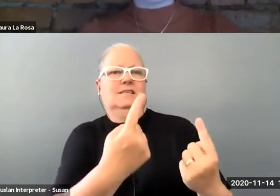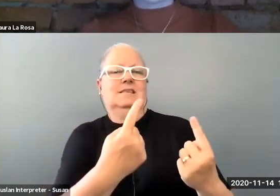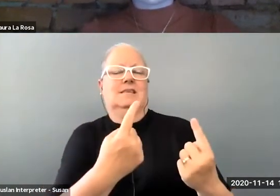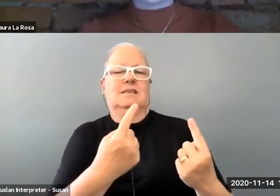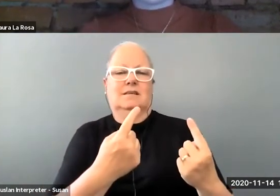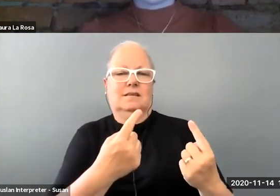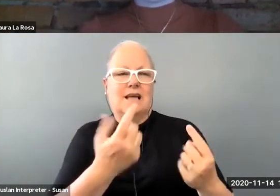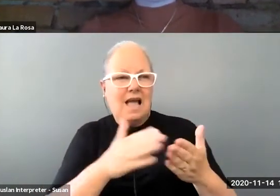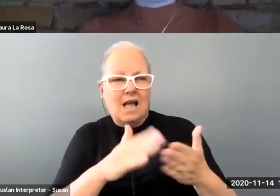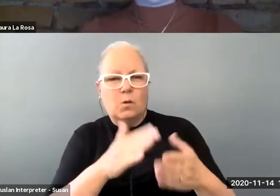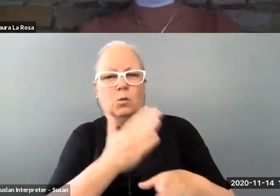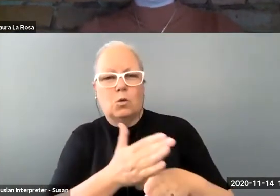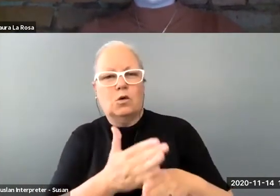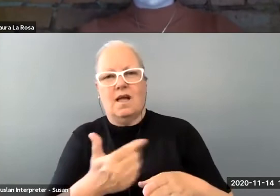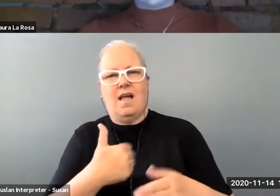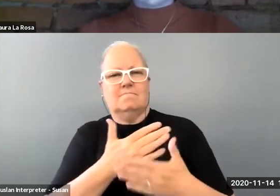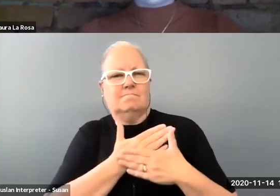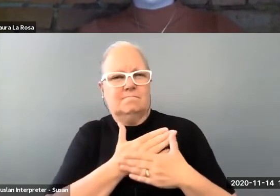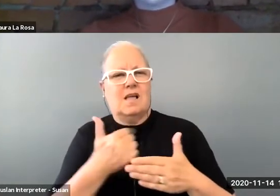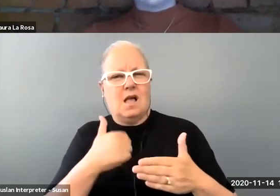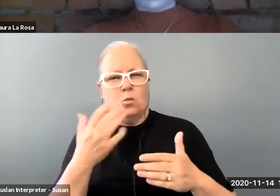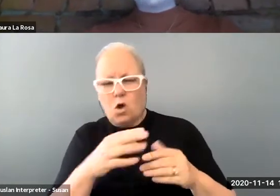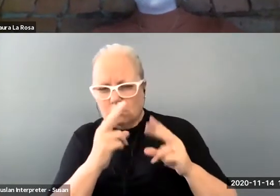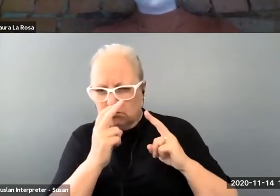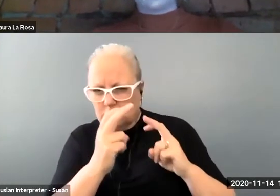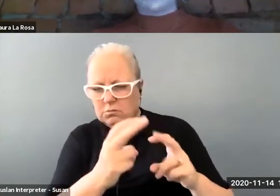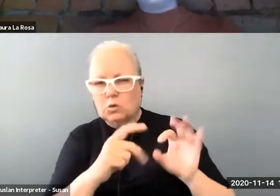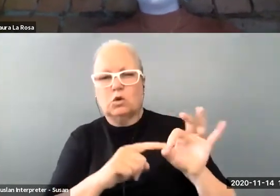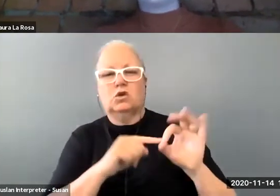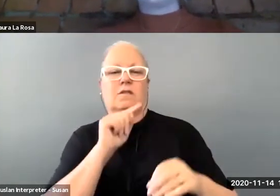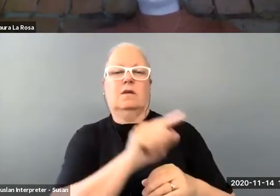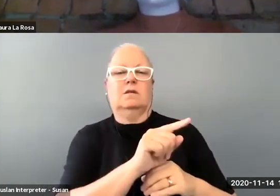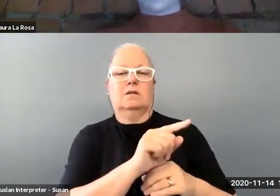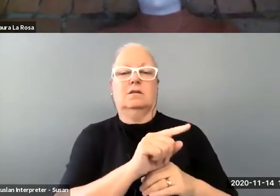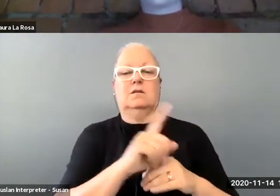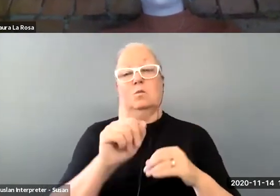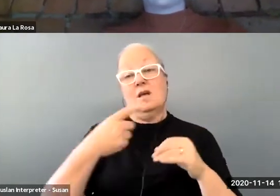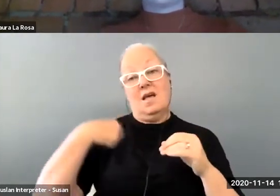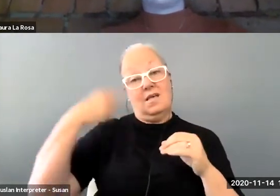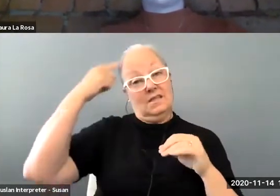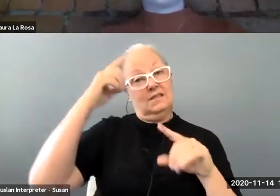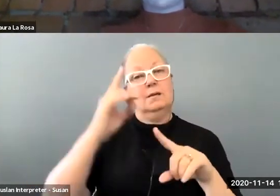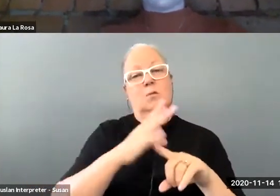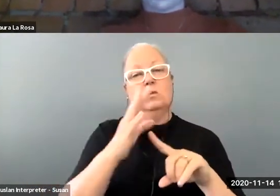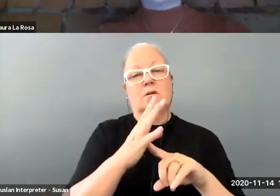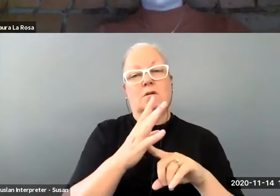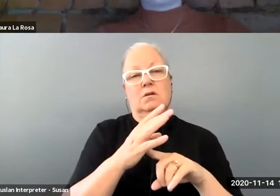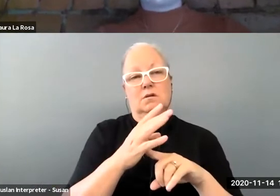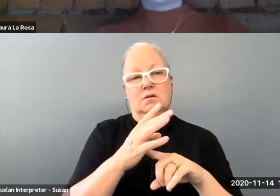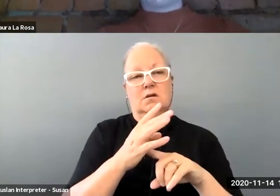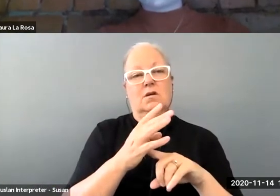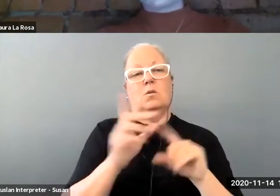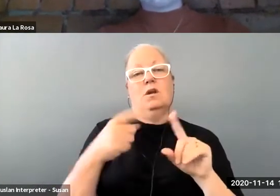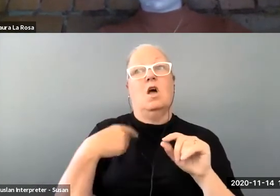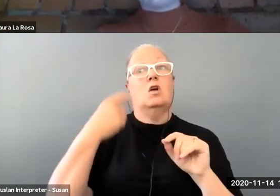it's a passion to kind of interrogate that. I think the key thing is, and that I try and